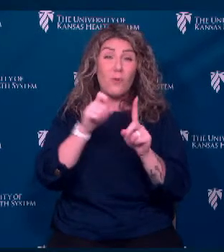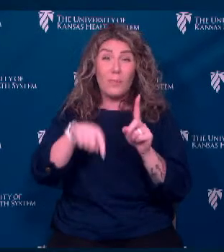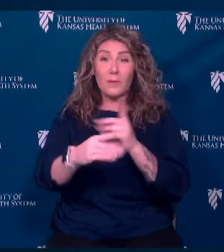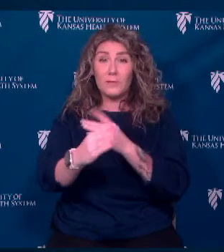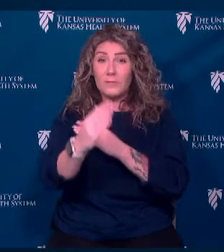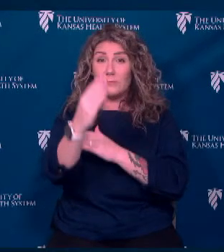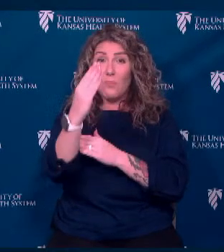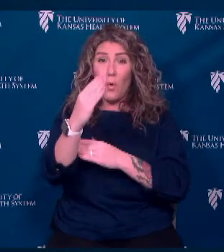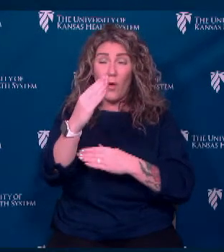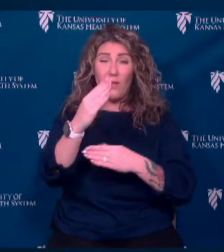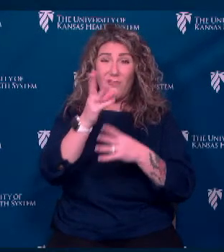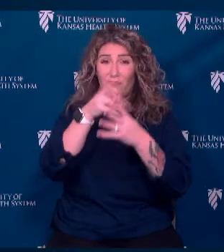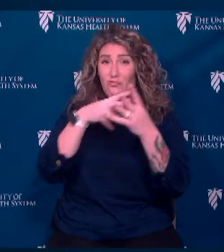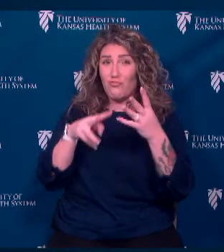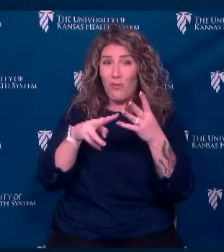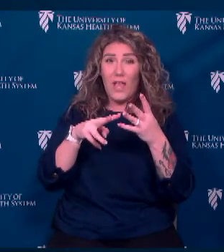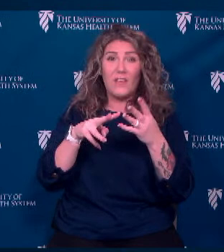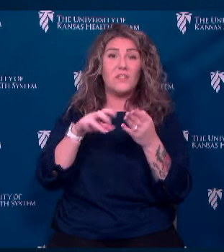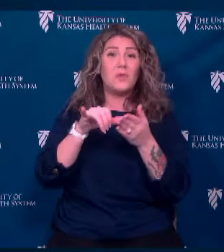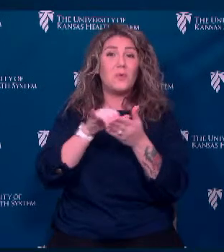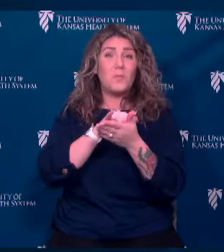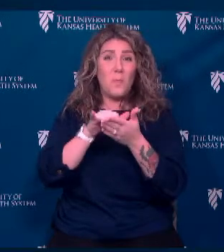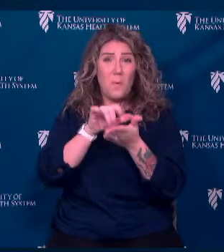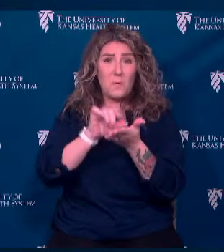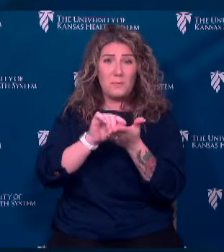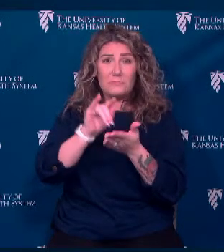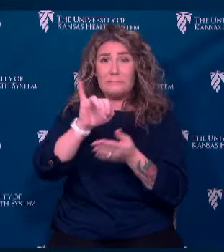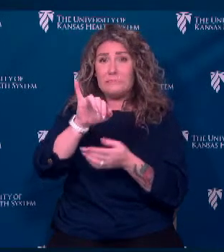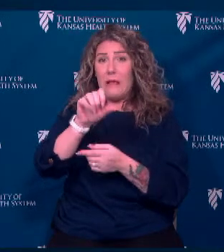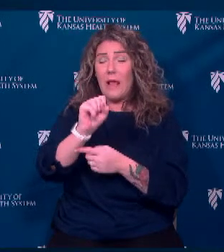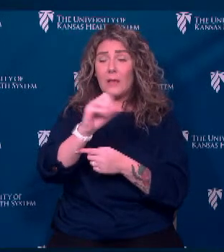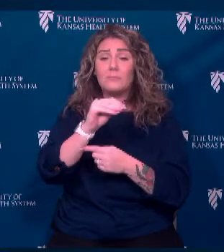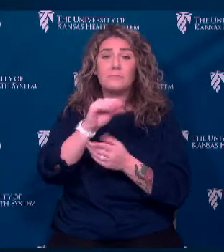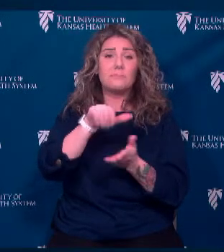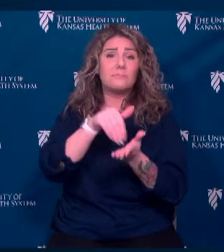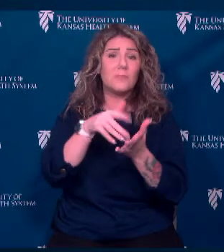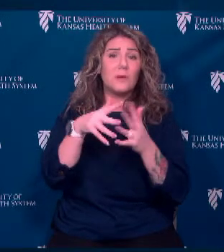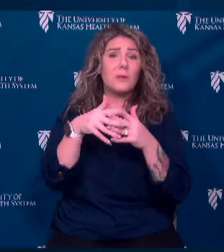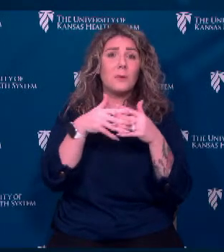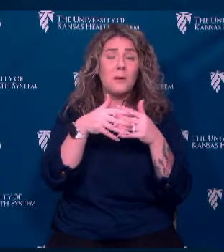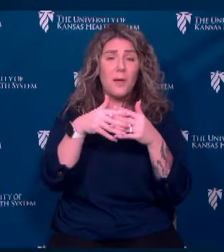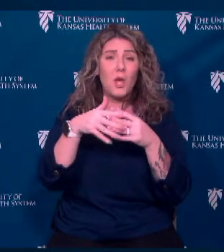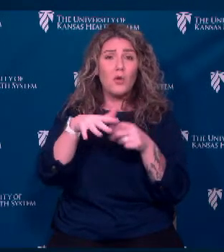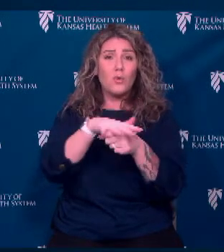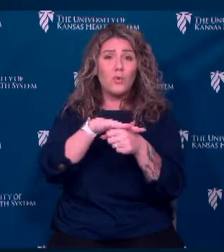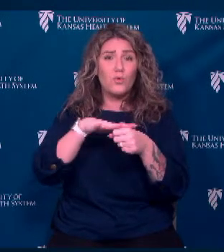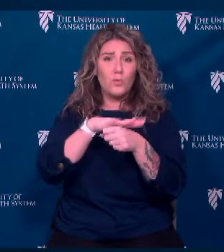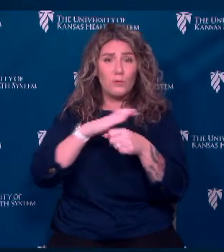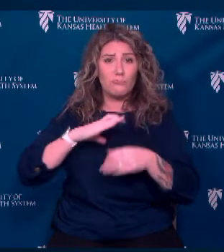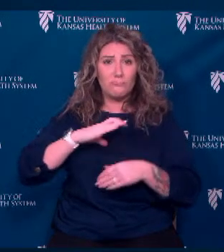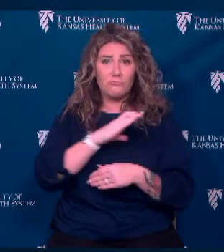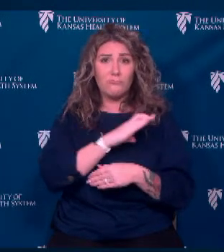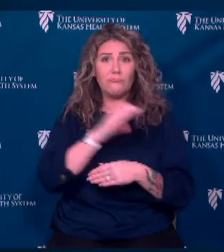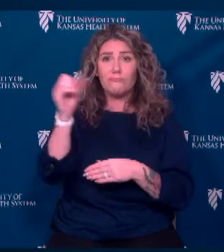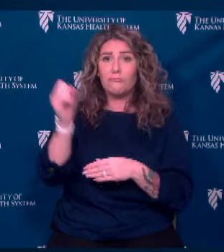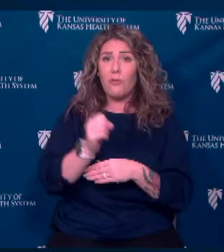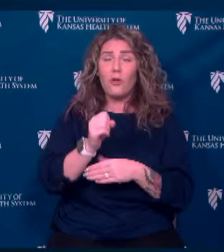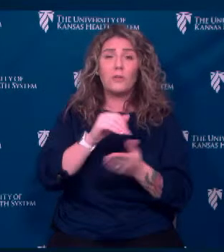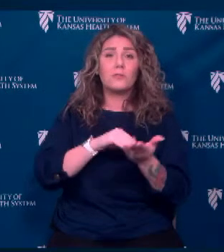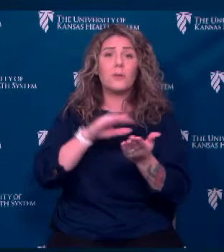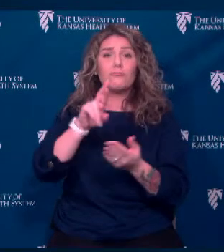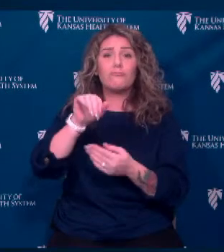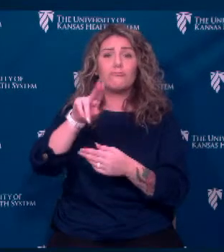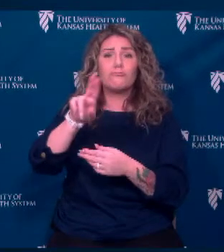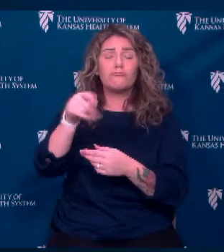to graphics in the New York Times and the Mid-America Regional Council. We'll bring in Richard Watson, who's a co-founder of Motion,